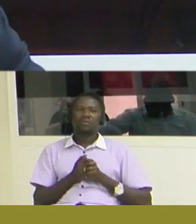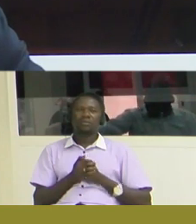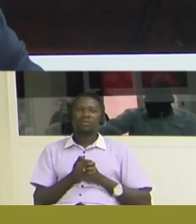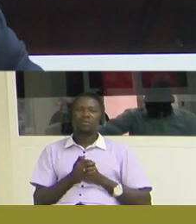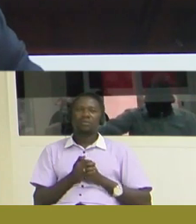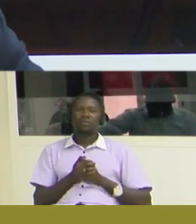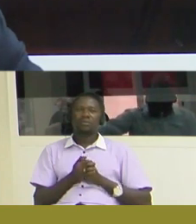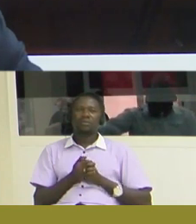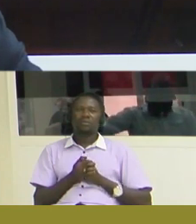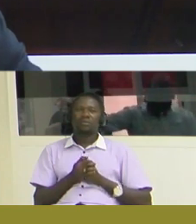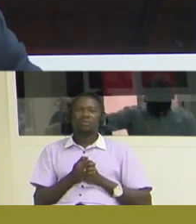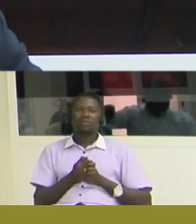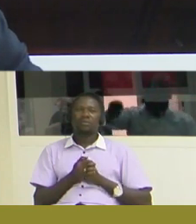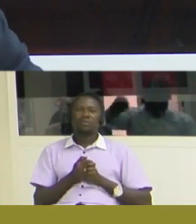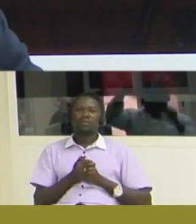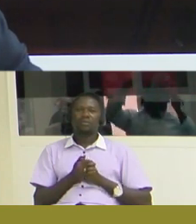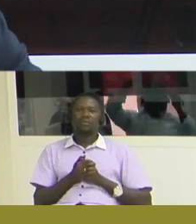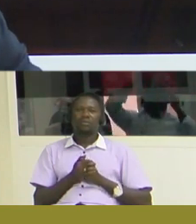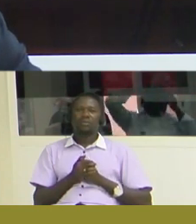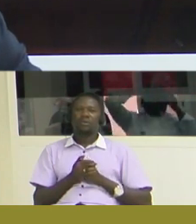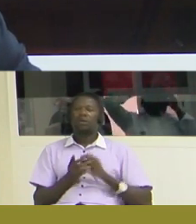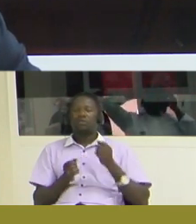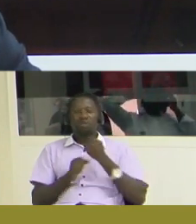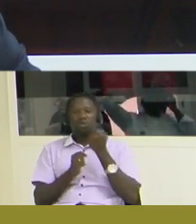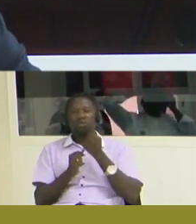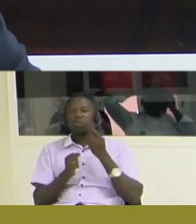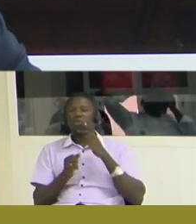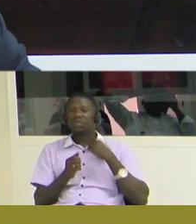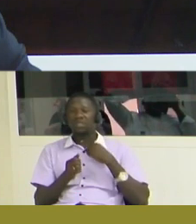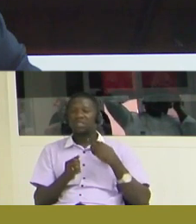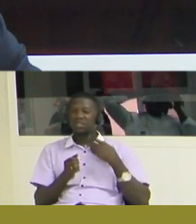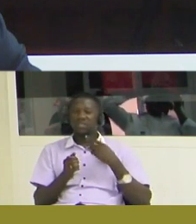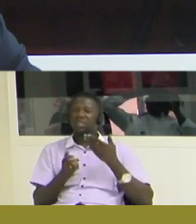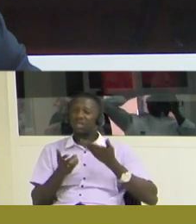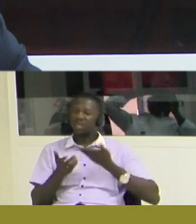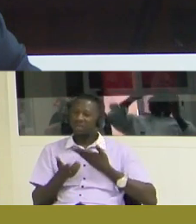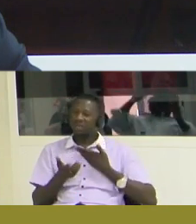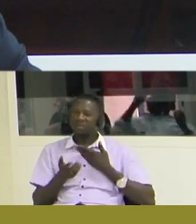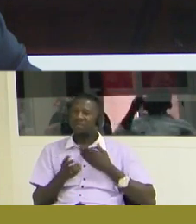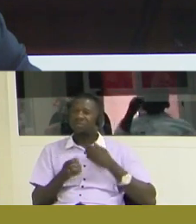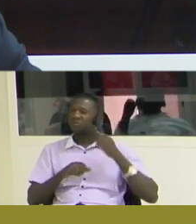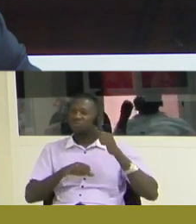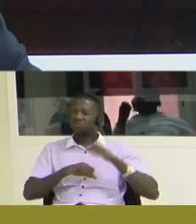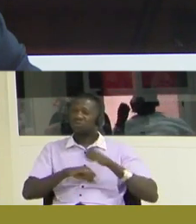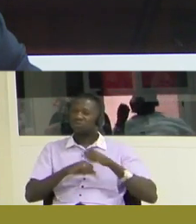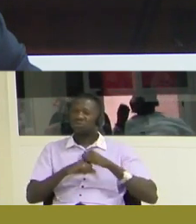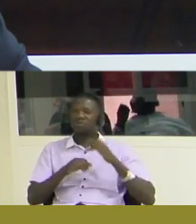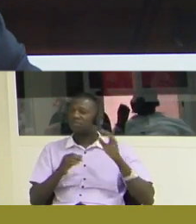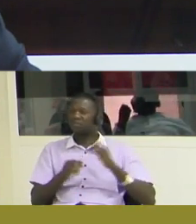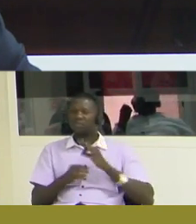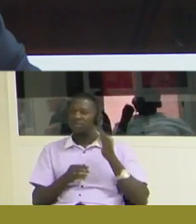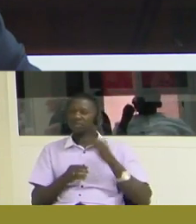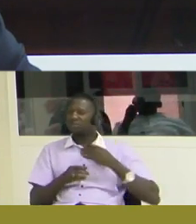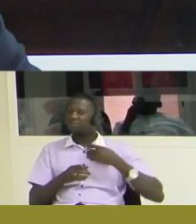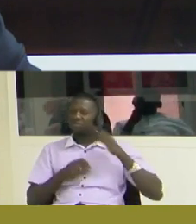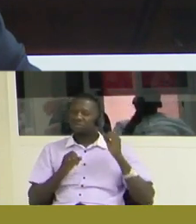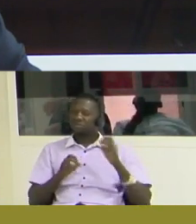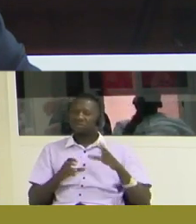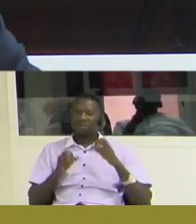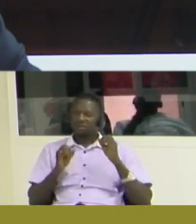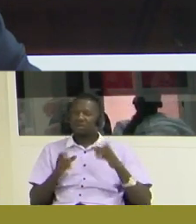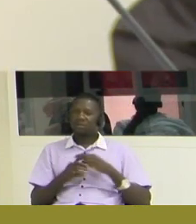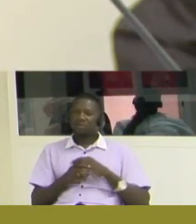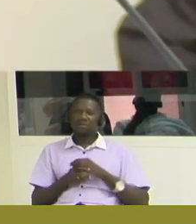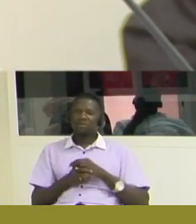boskie learn Dutch definitely because what happened to them was very painful gyrotron it is